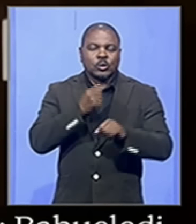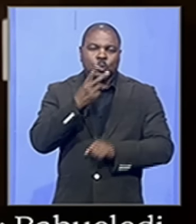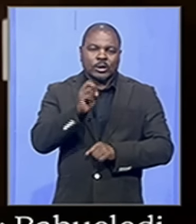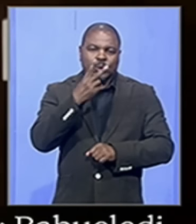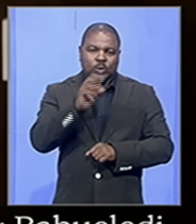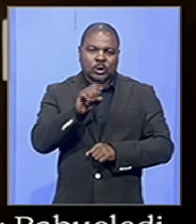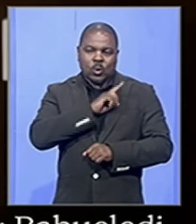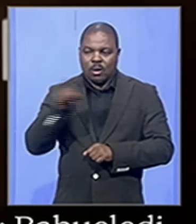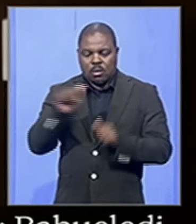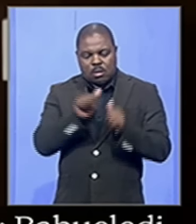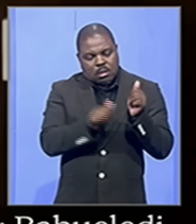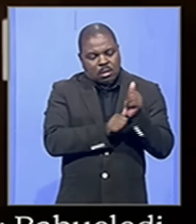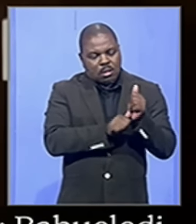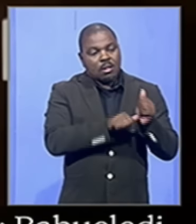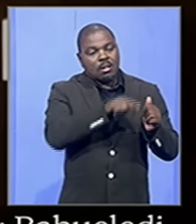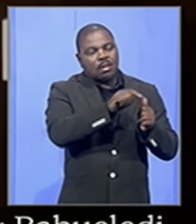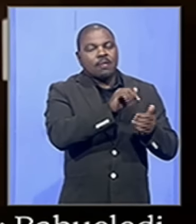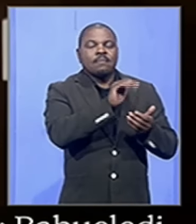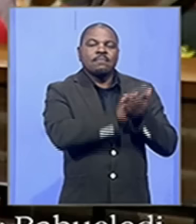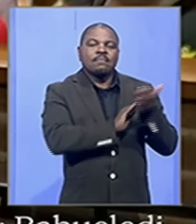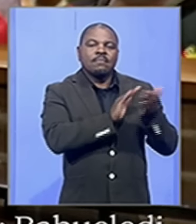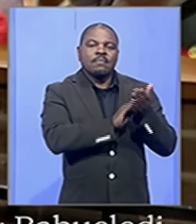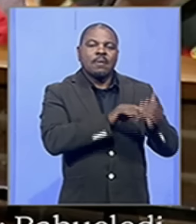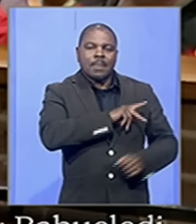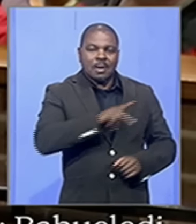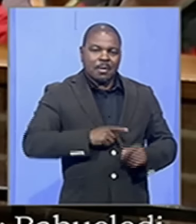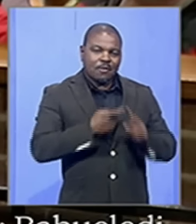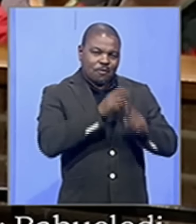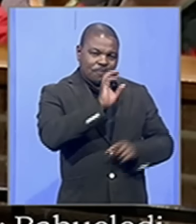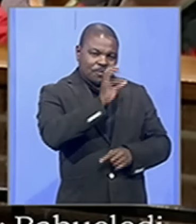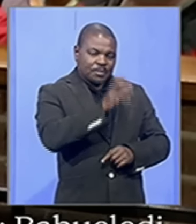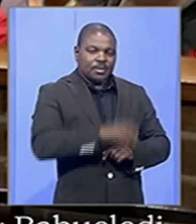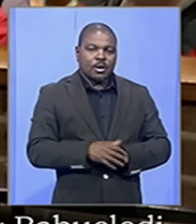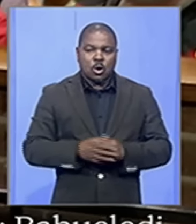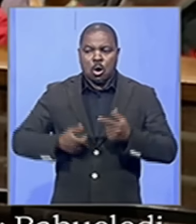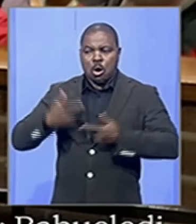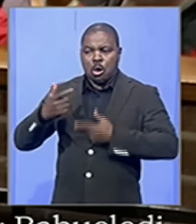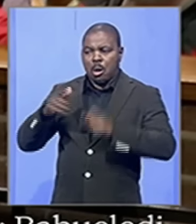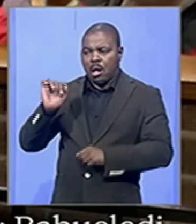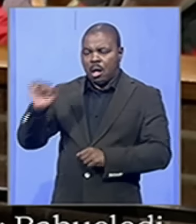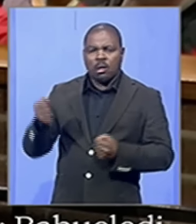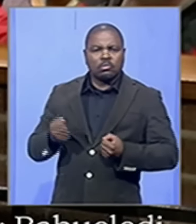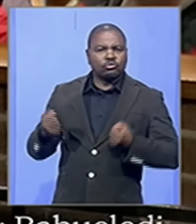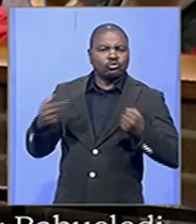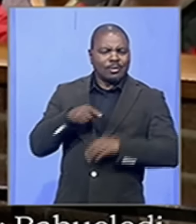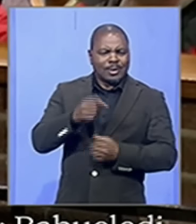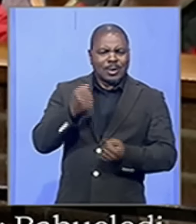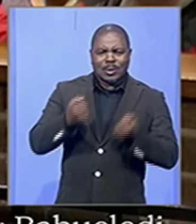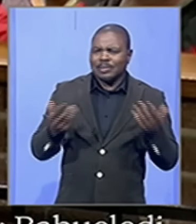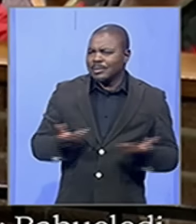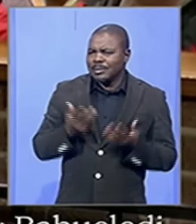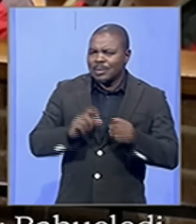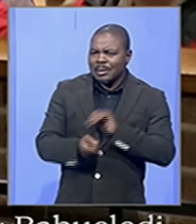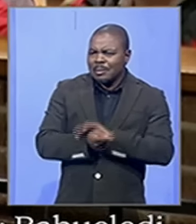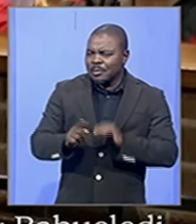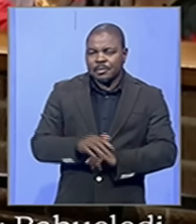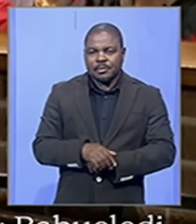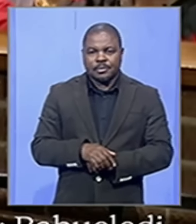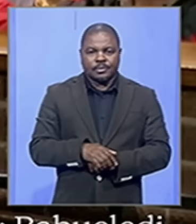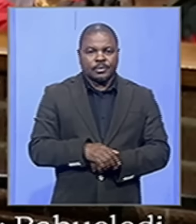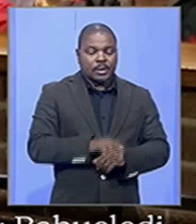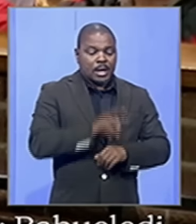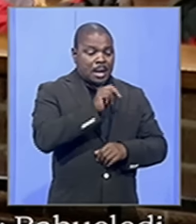nako eo ya Free State Ace Magashule. Ba boeledi ba gagwe ba makaditswe ke se se diragalang kwa kgotlatshekelo. The state were